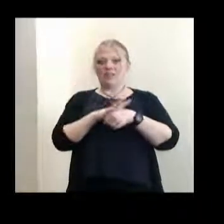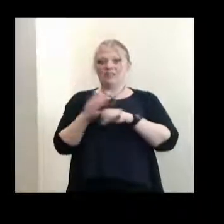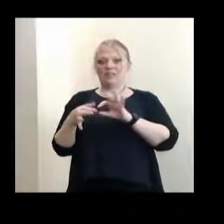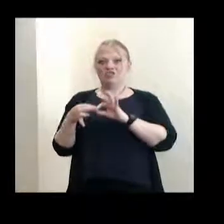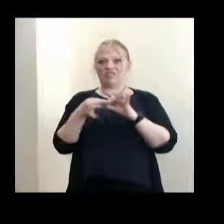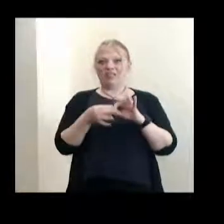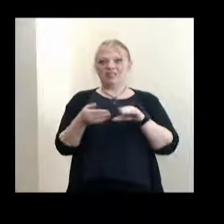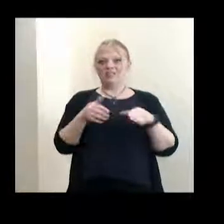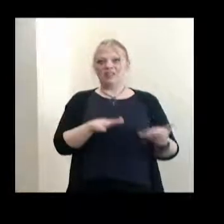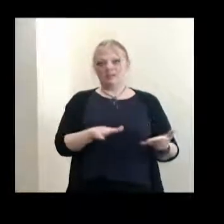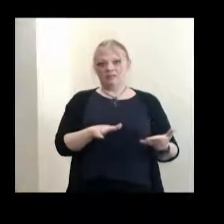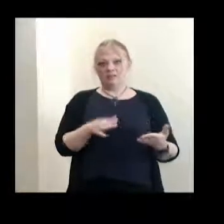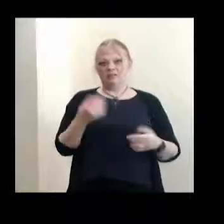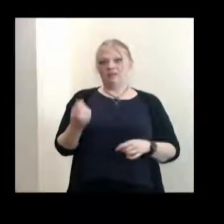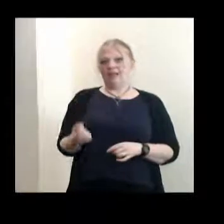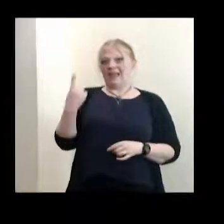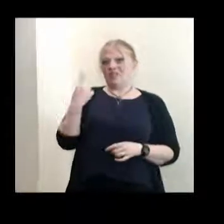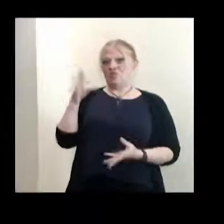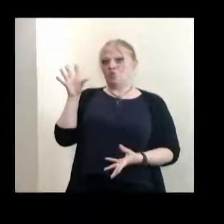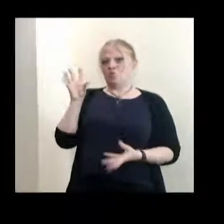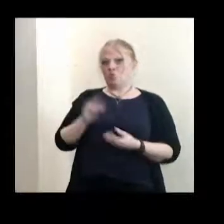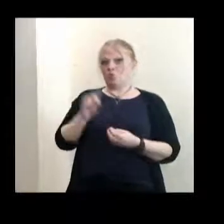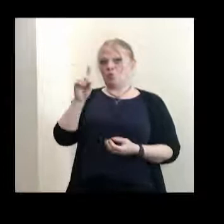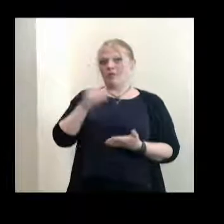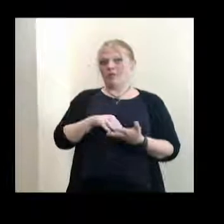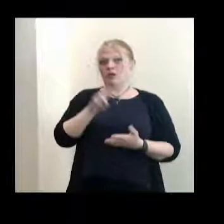and last year in total there were